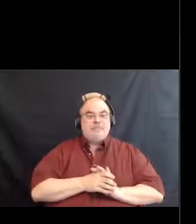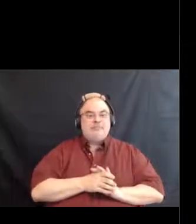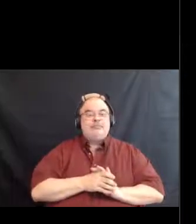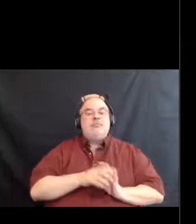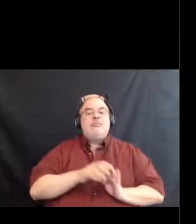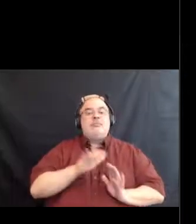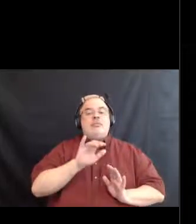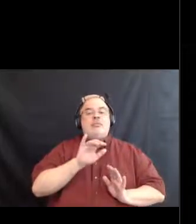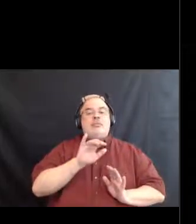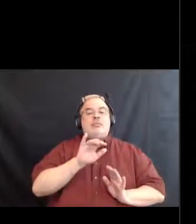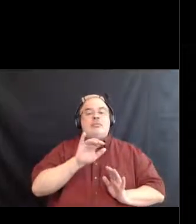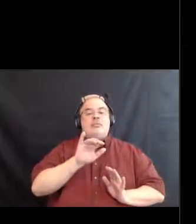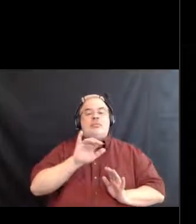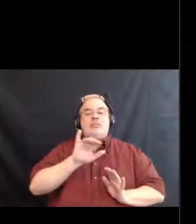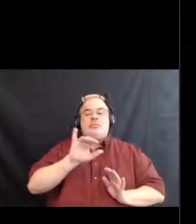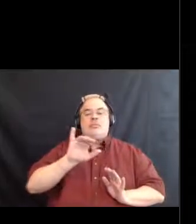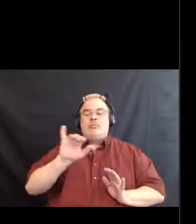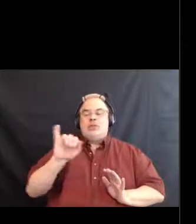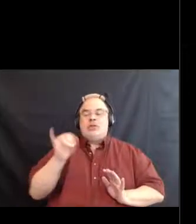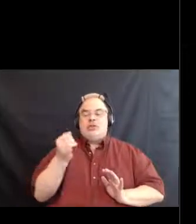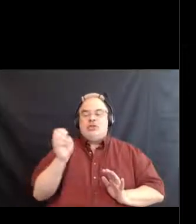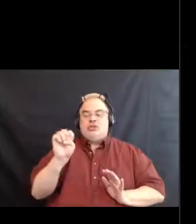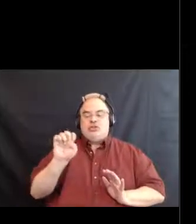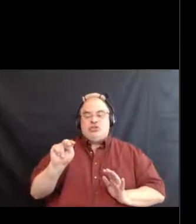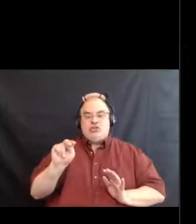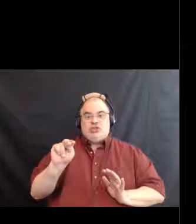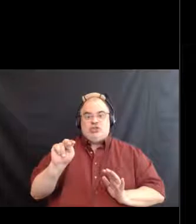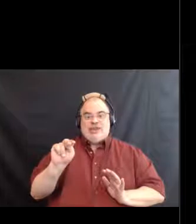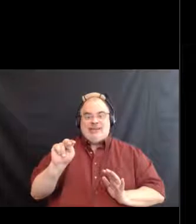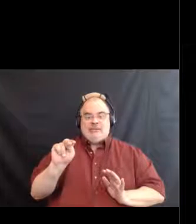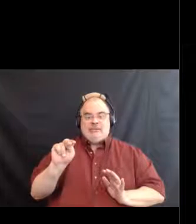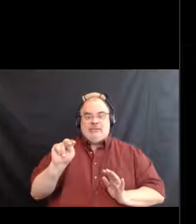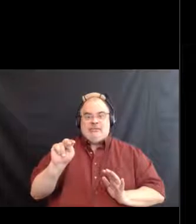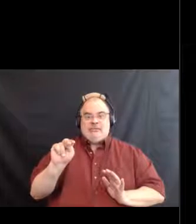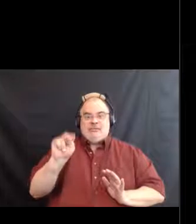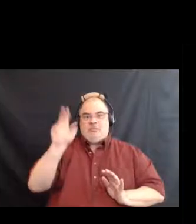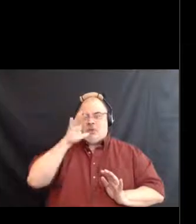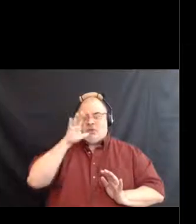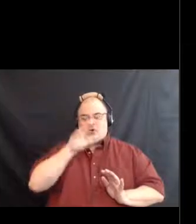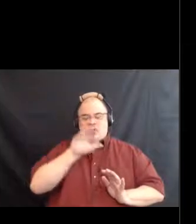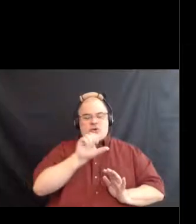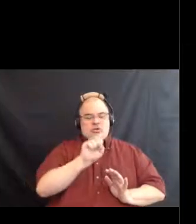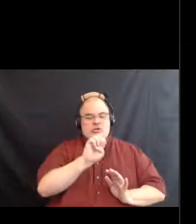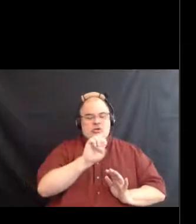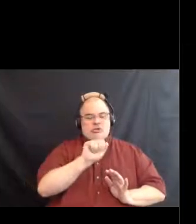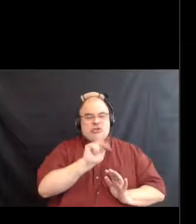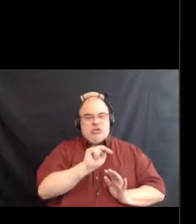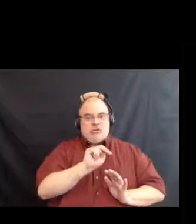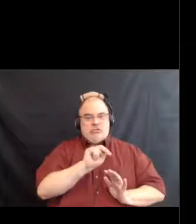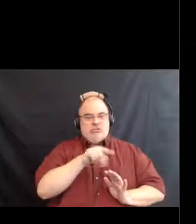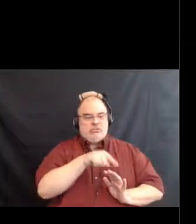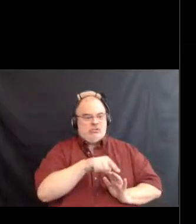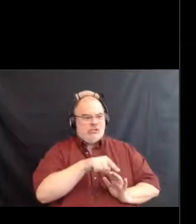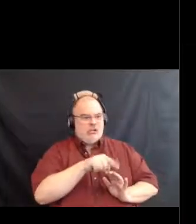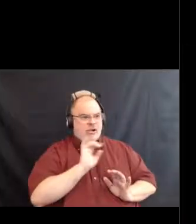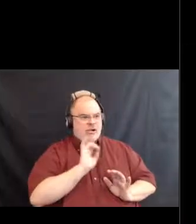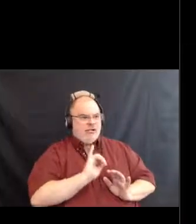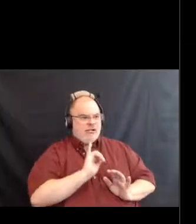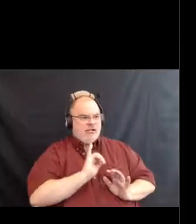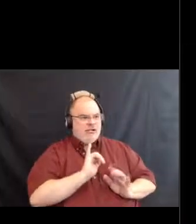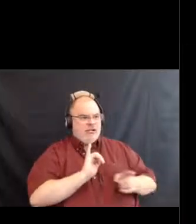Sean. Jen, when Sean was about 3 years old, realized there wasn't a way for her to